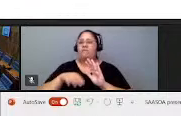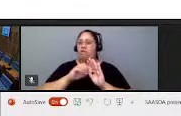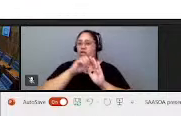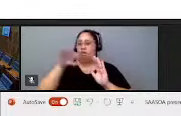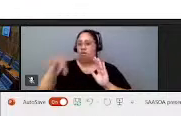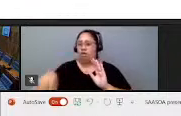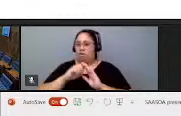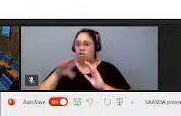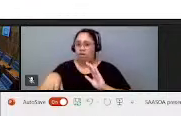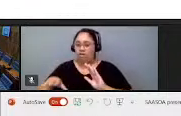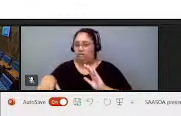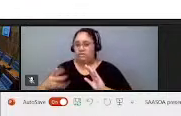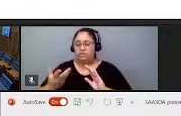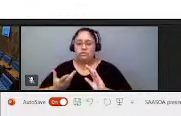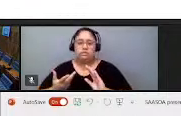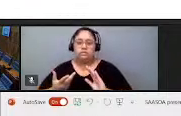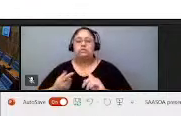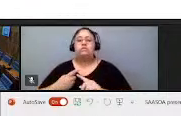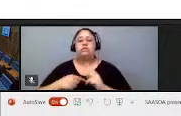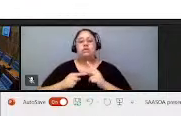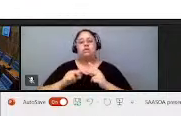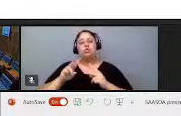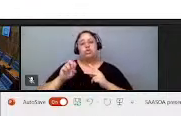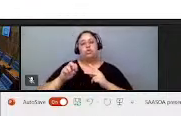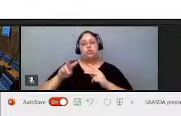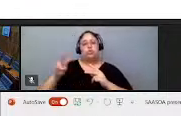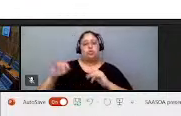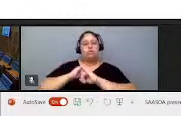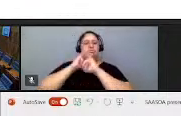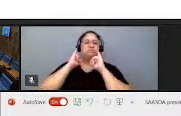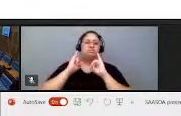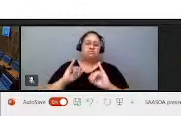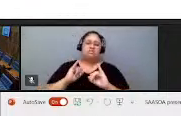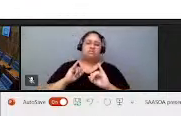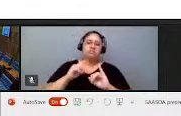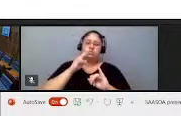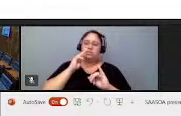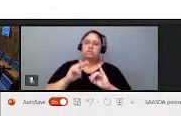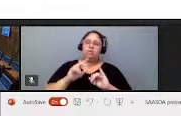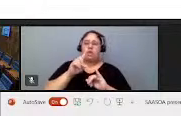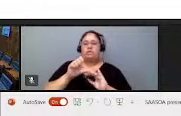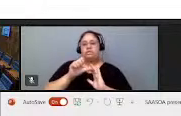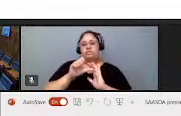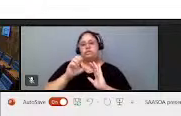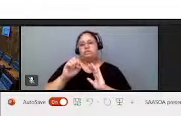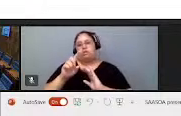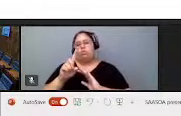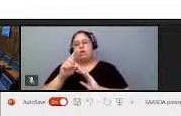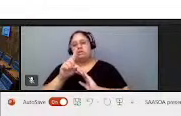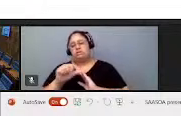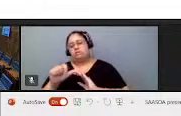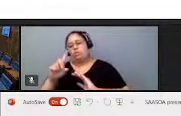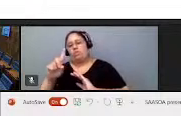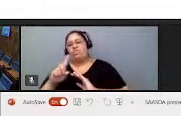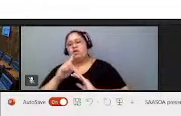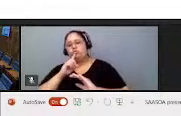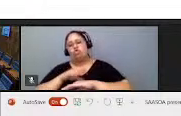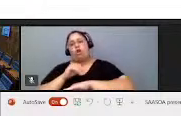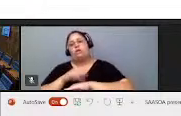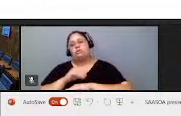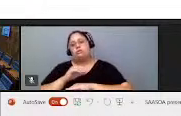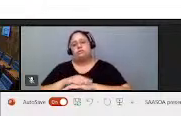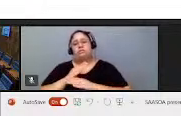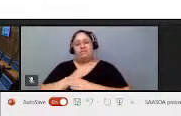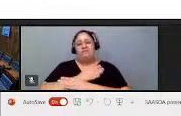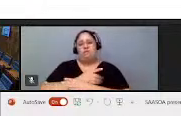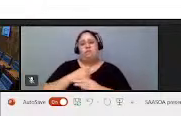single container and in 2022 it was even worse it as you're looking at about $161,000 before